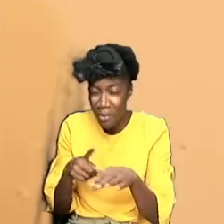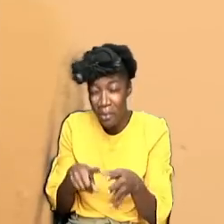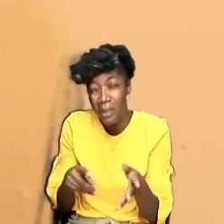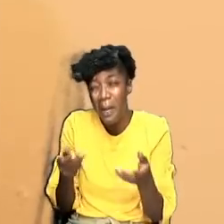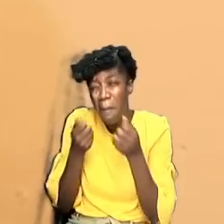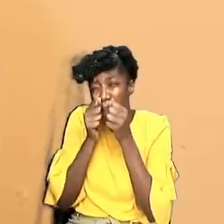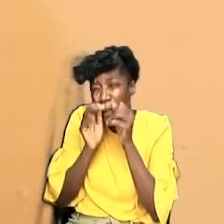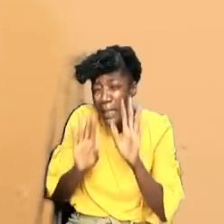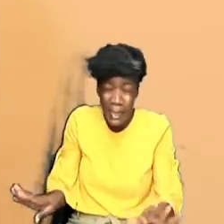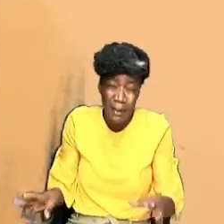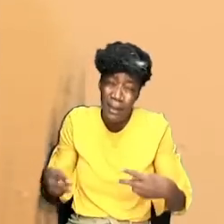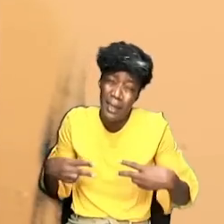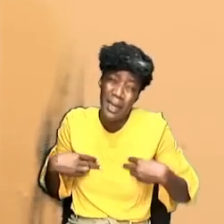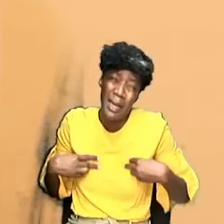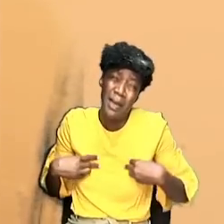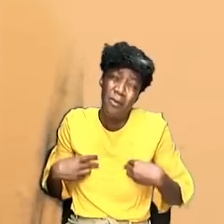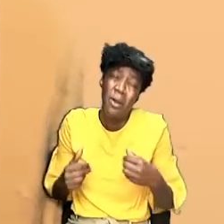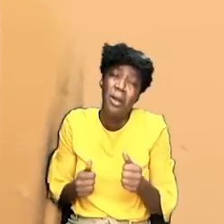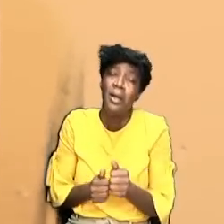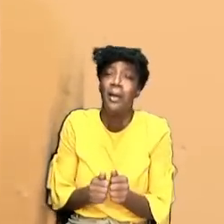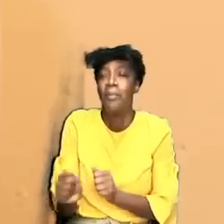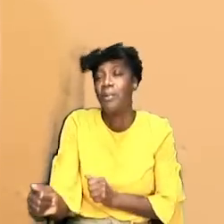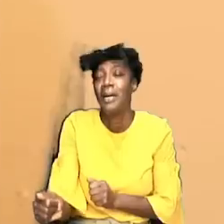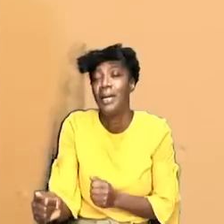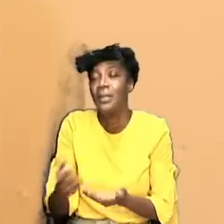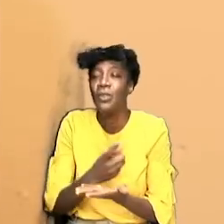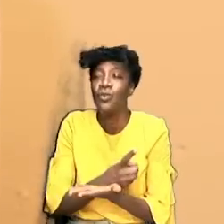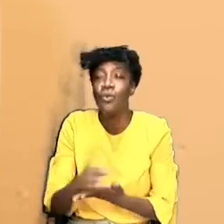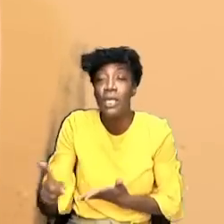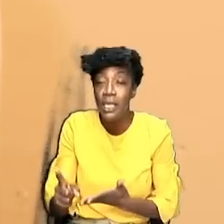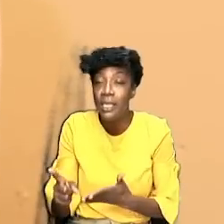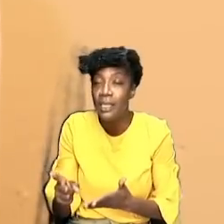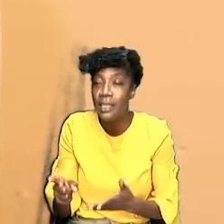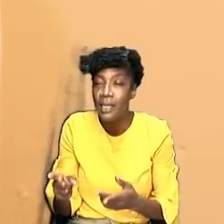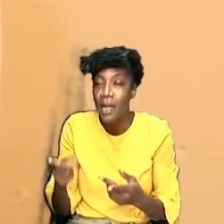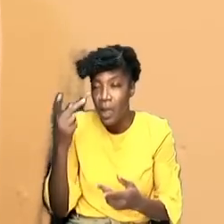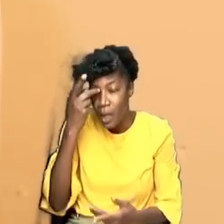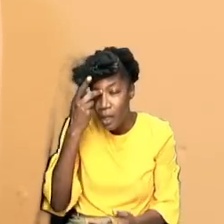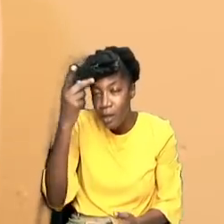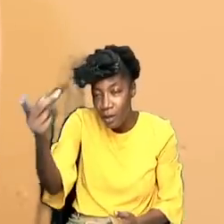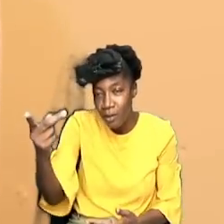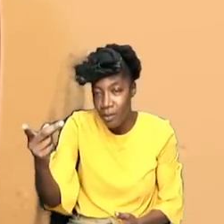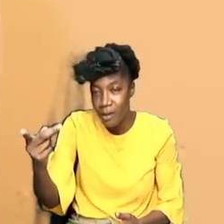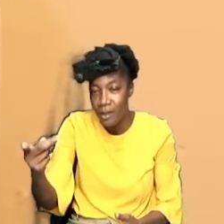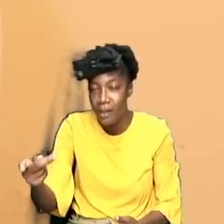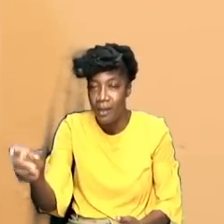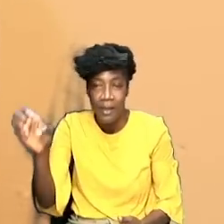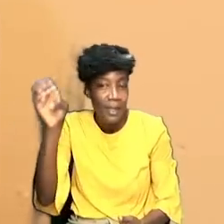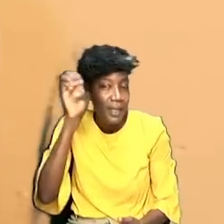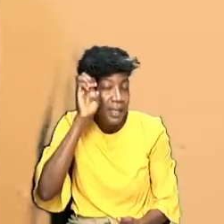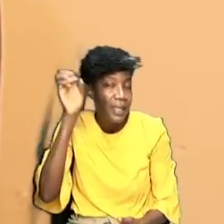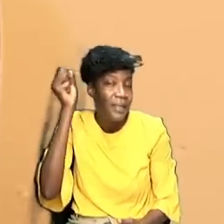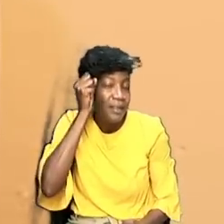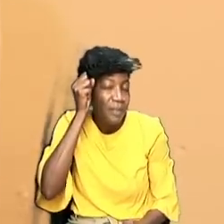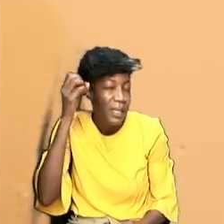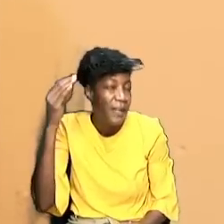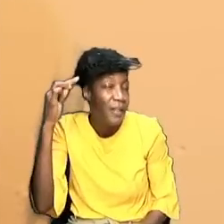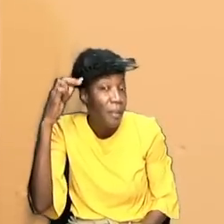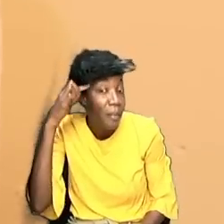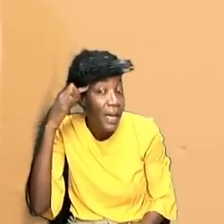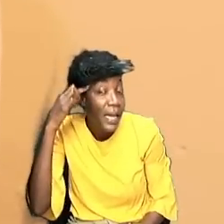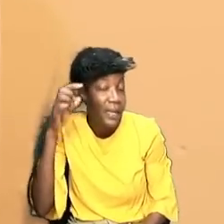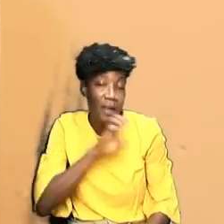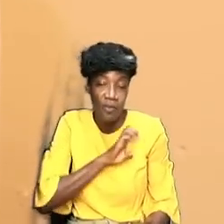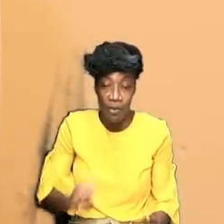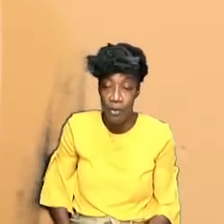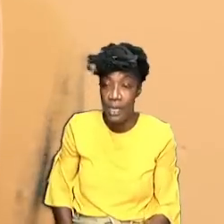we have been having over the past few weeks looking with Elder Smith at the mind of Christ. But